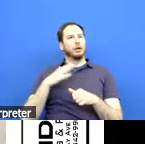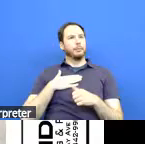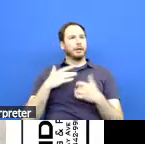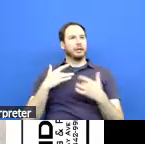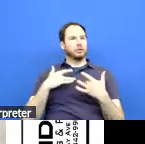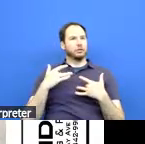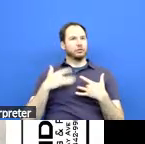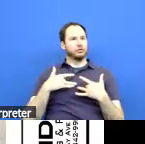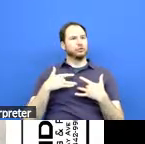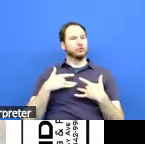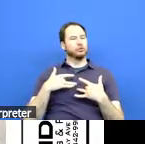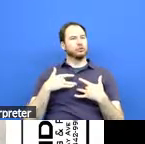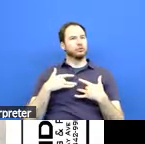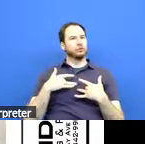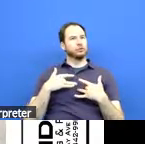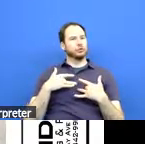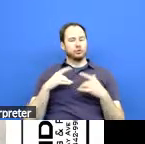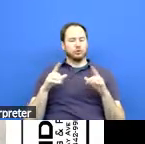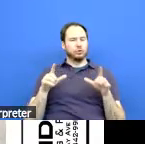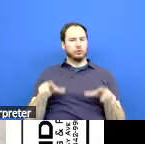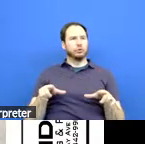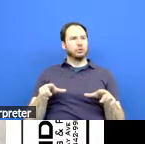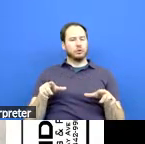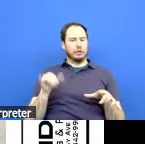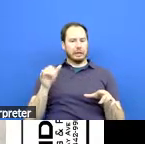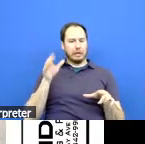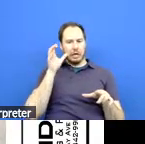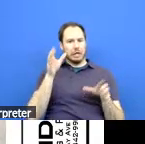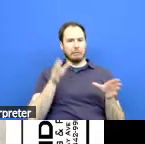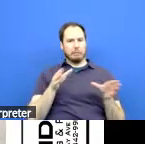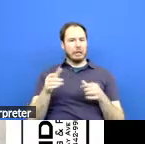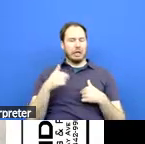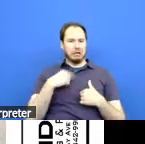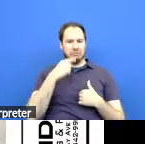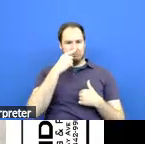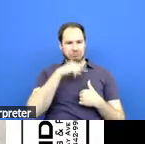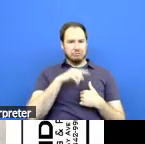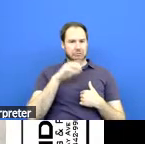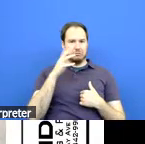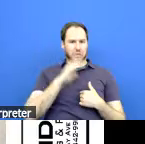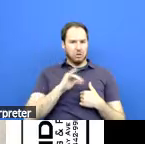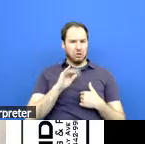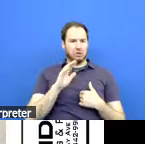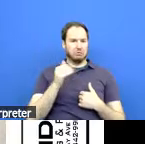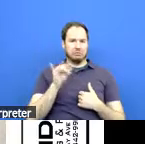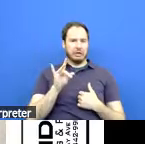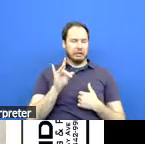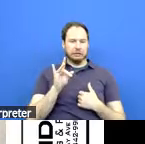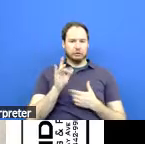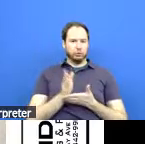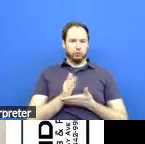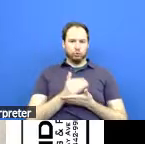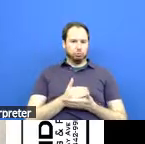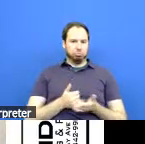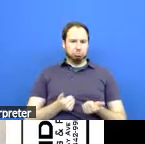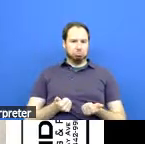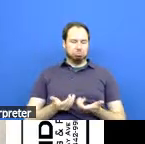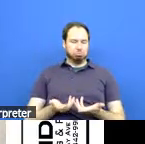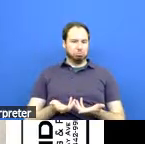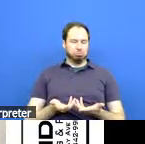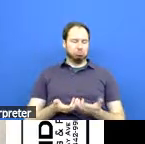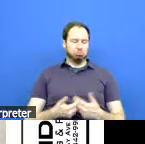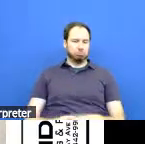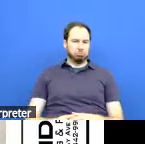concern, the concept plan, I have no problem. It looks like 18 units and it's,